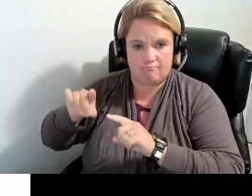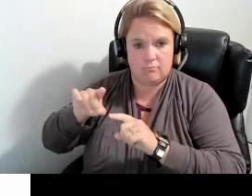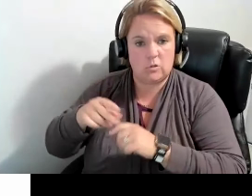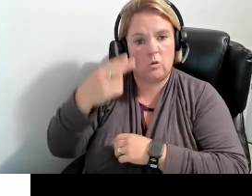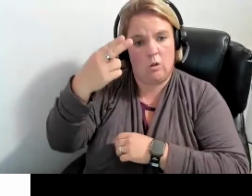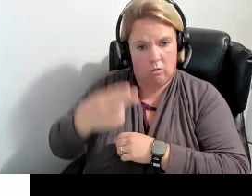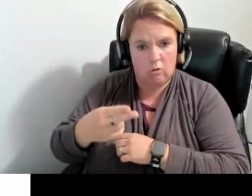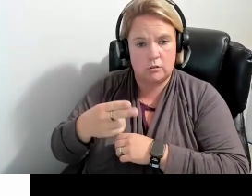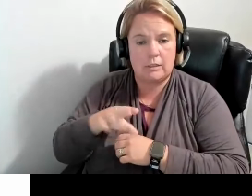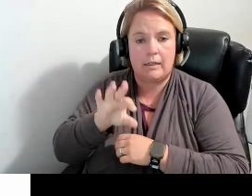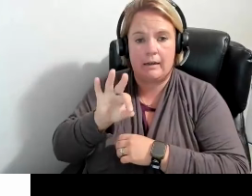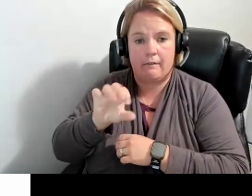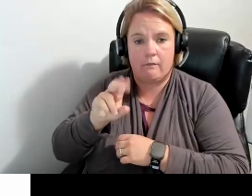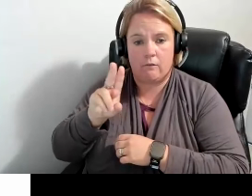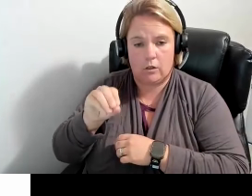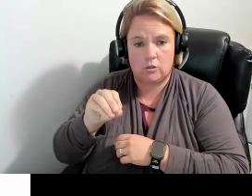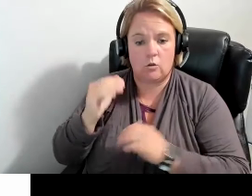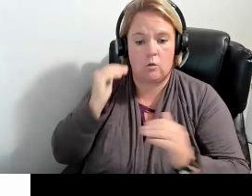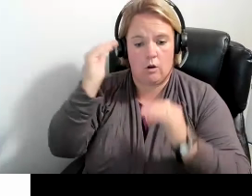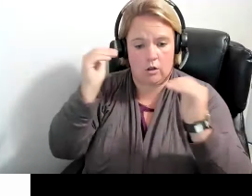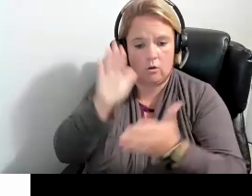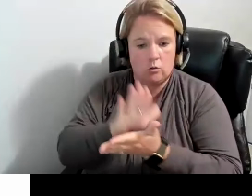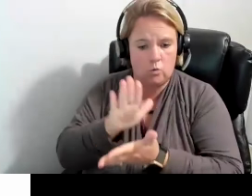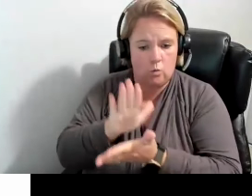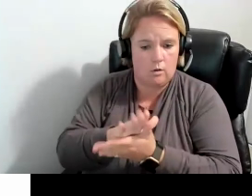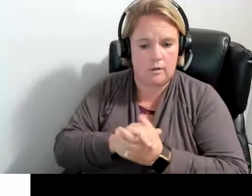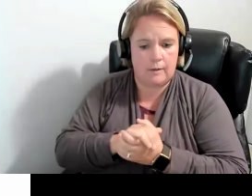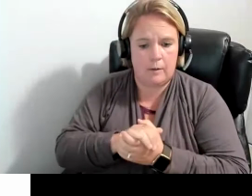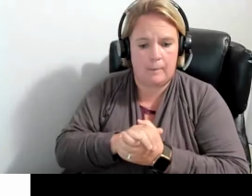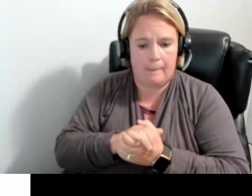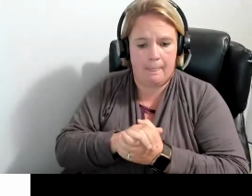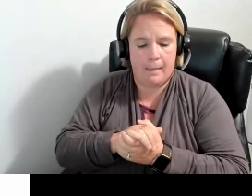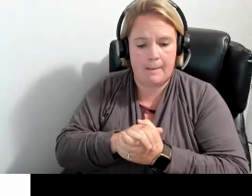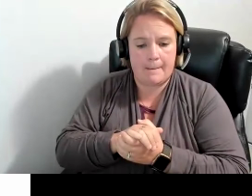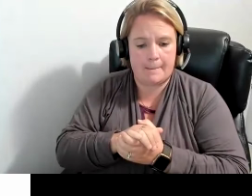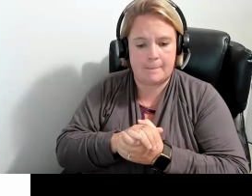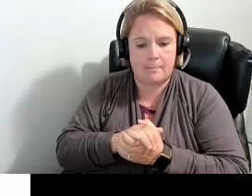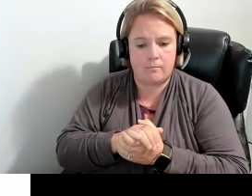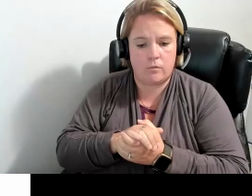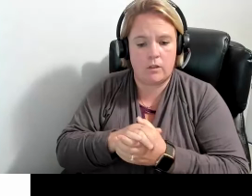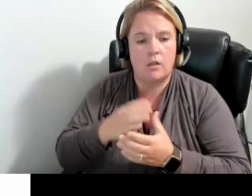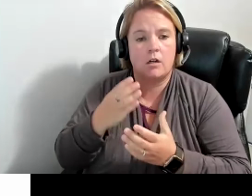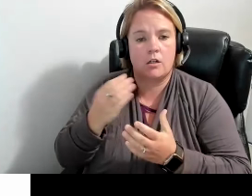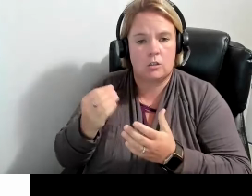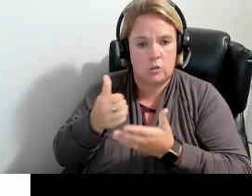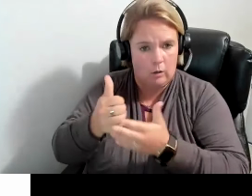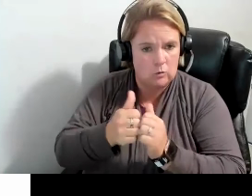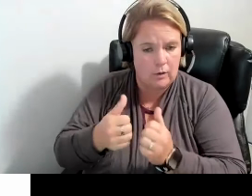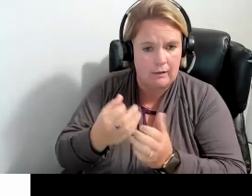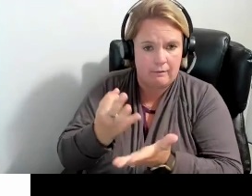Thursdays, he's at Fresno Adult School. So he's there on Thursdays to help students with completing an application, helping them with financial